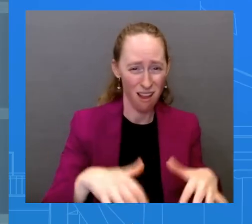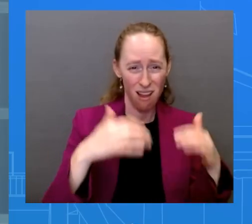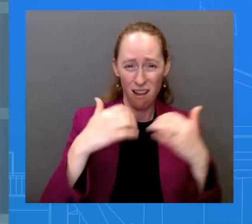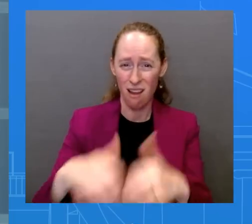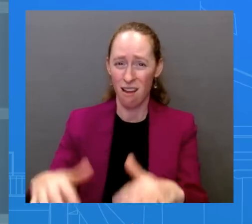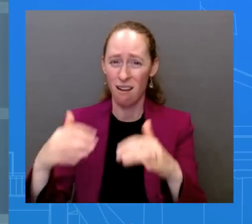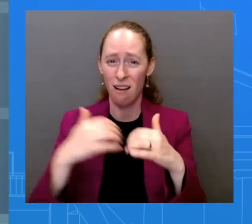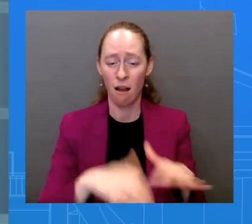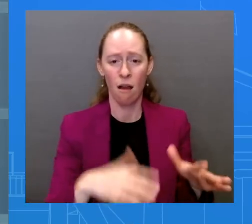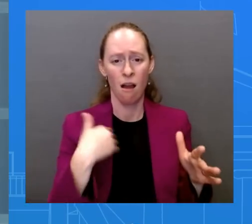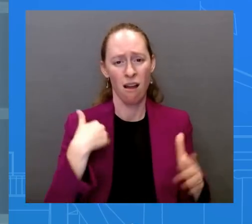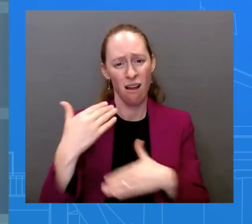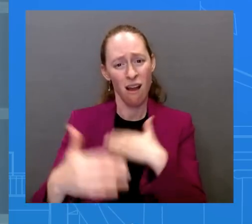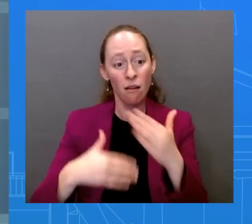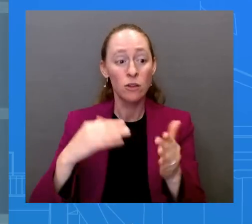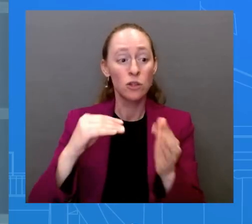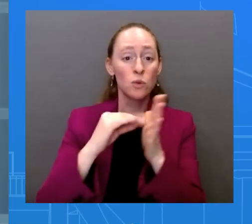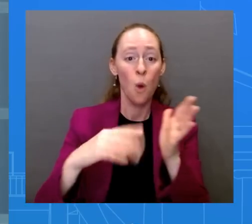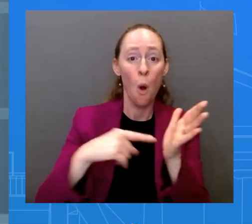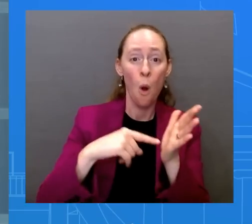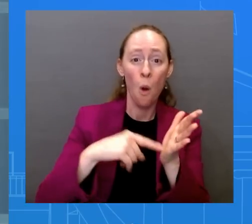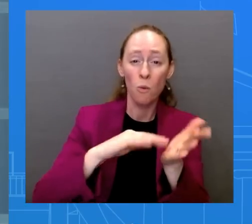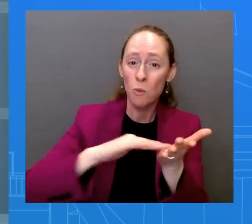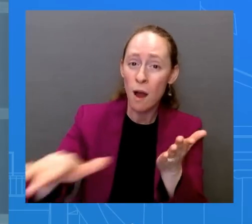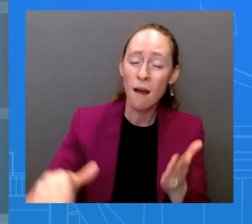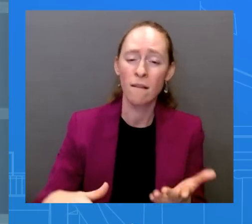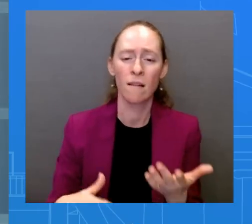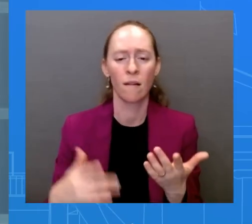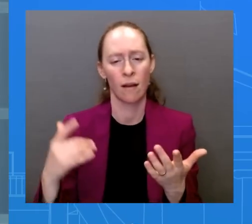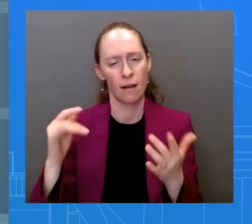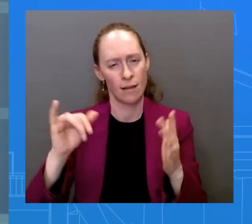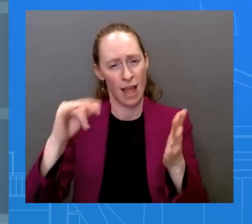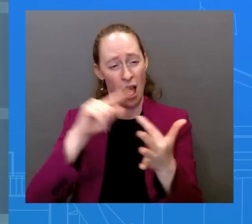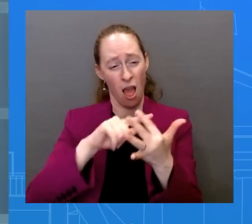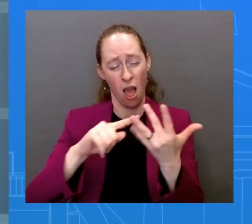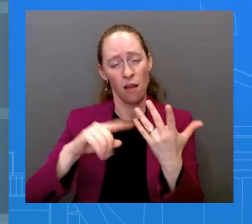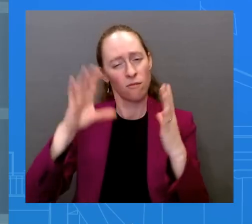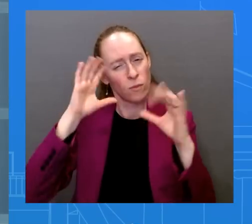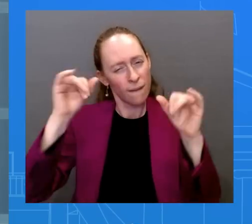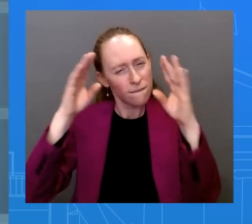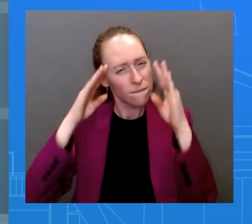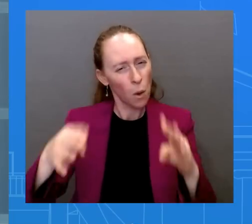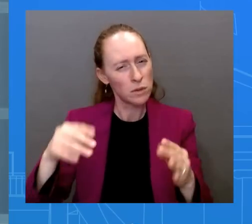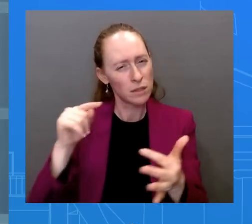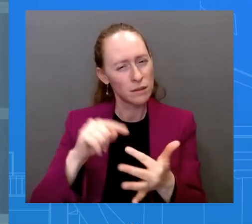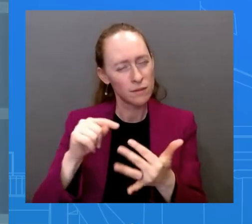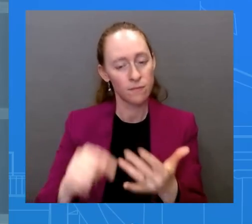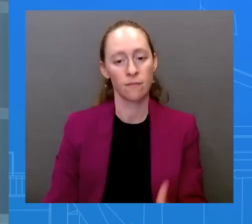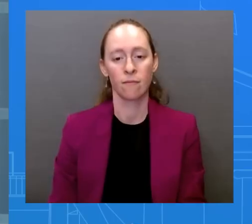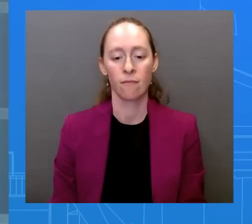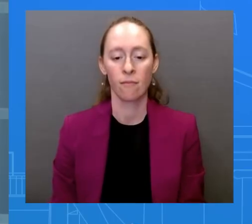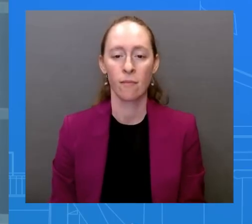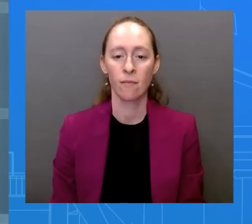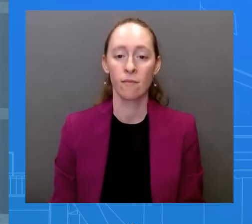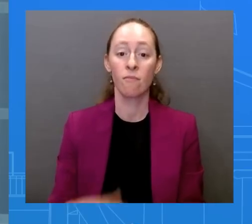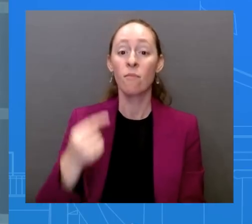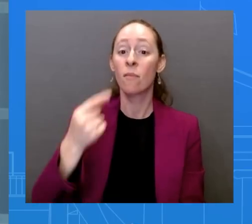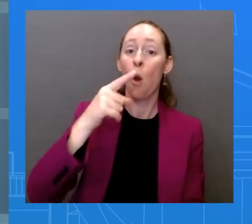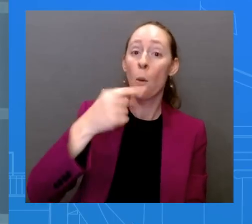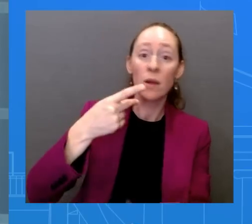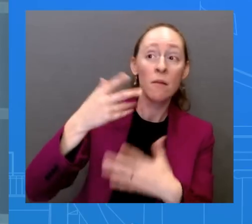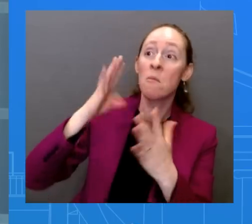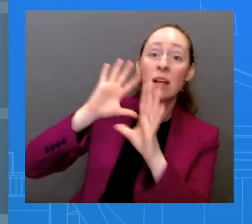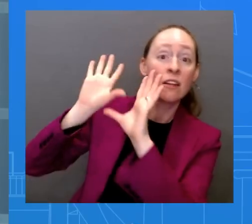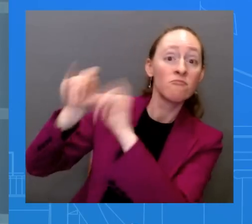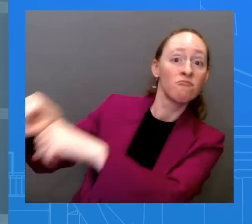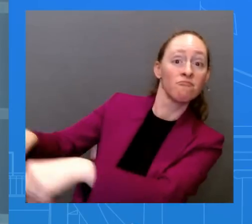That's what the president's going to be focused on. Whether, the GOP take the House or not, again, I have to be careful what I say from here,